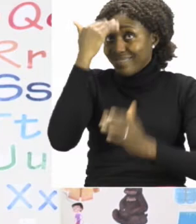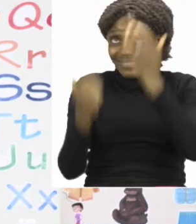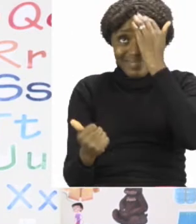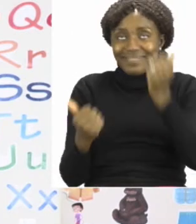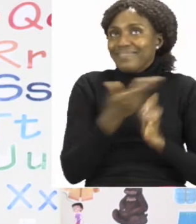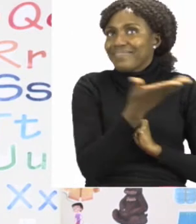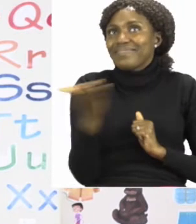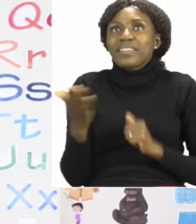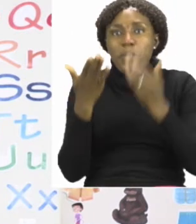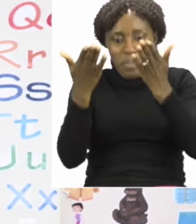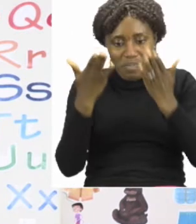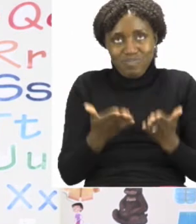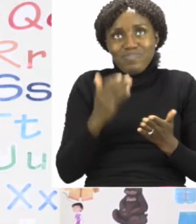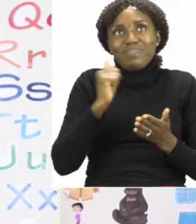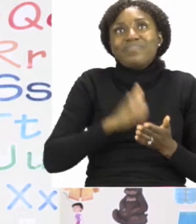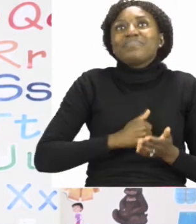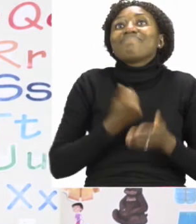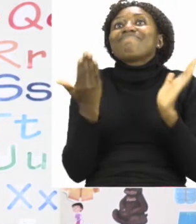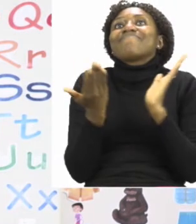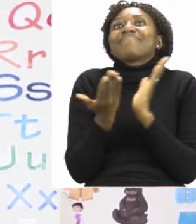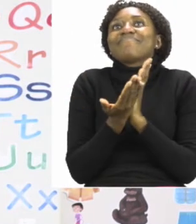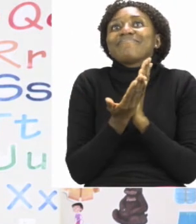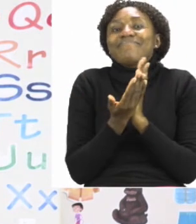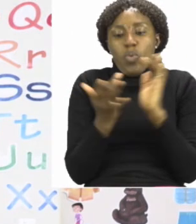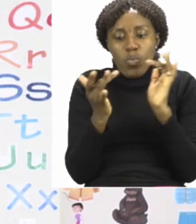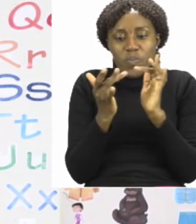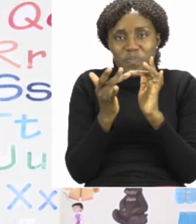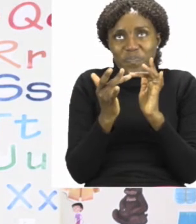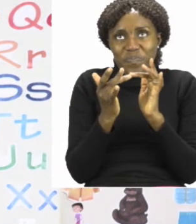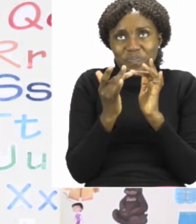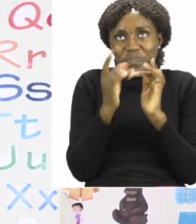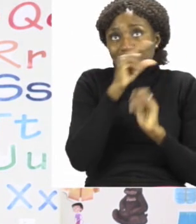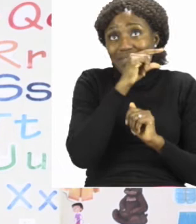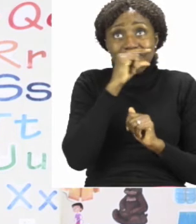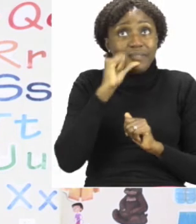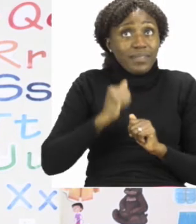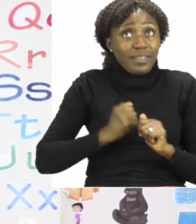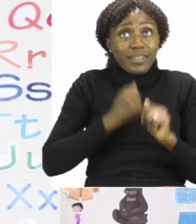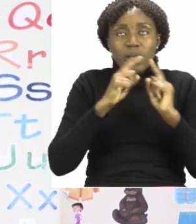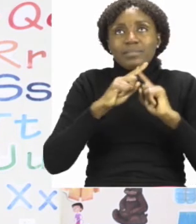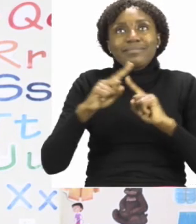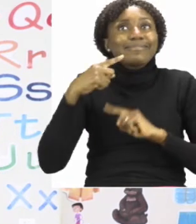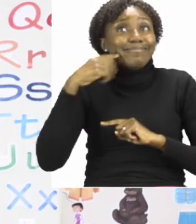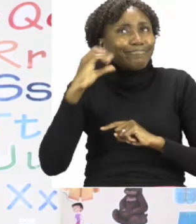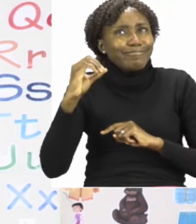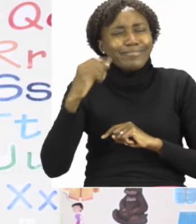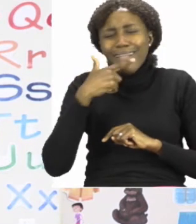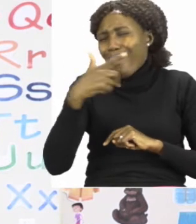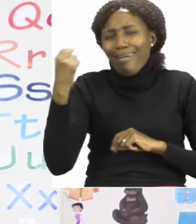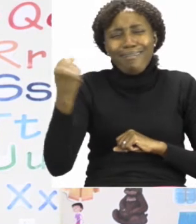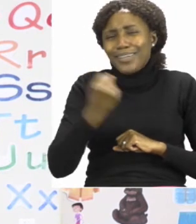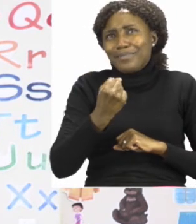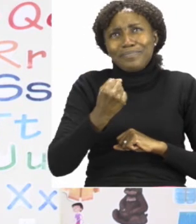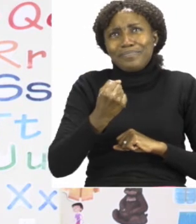Hello everyone and welcome to My Zone Online School. My name is Teacher Mutsa and